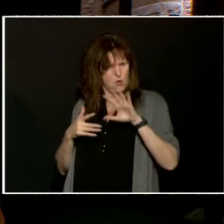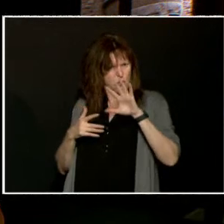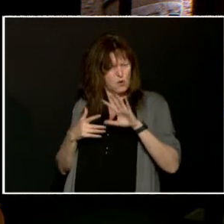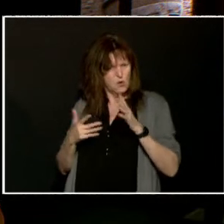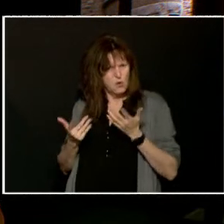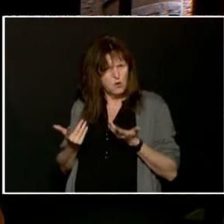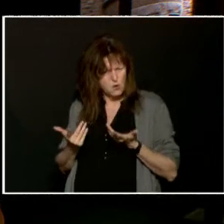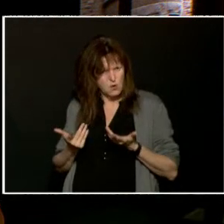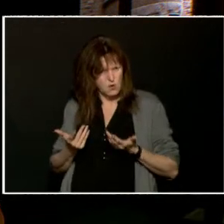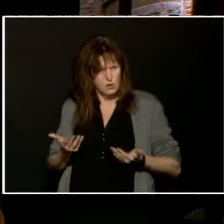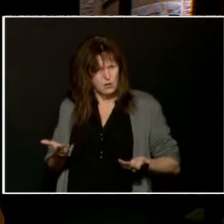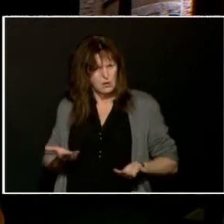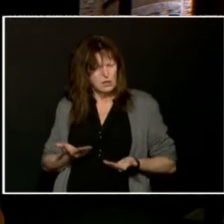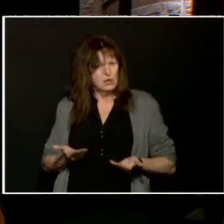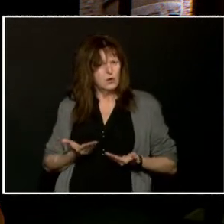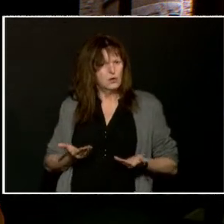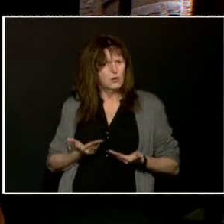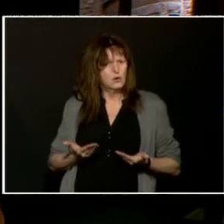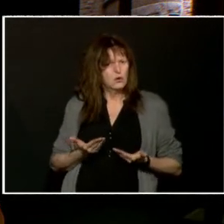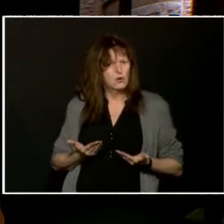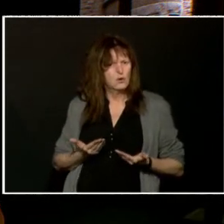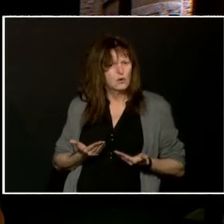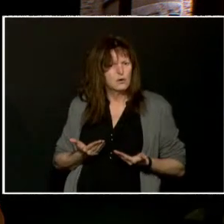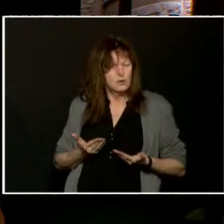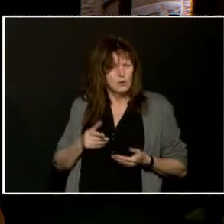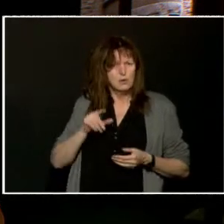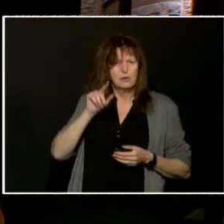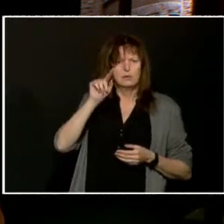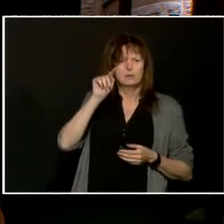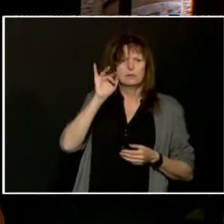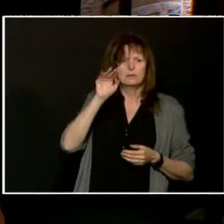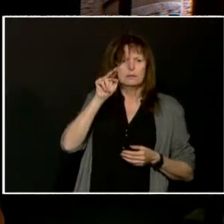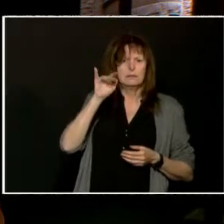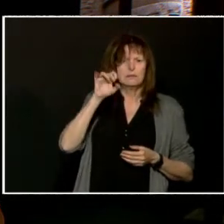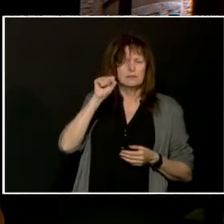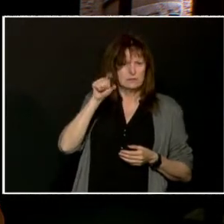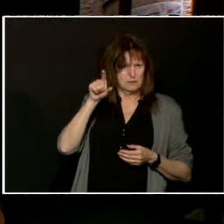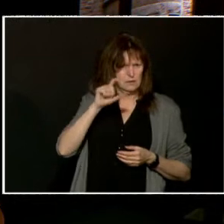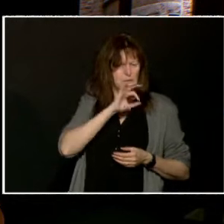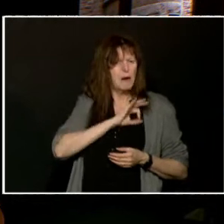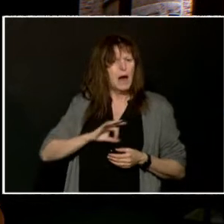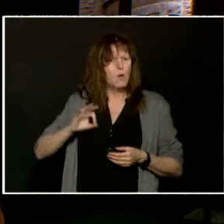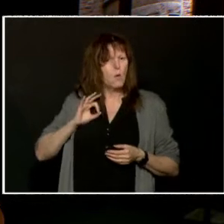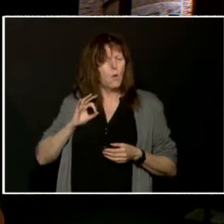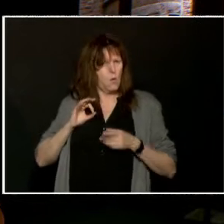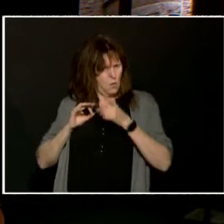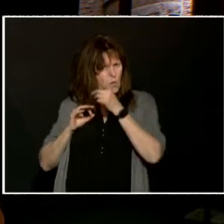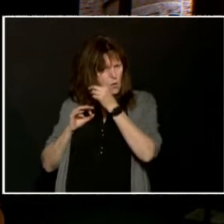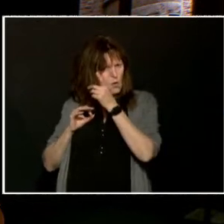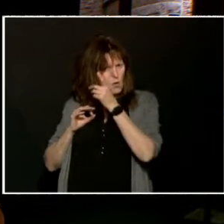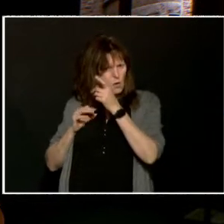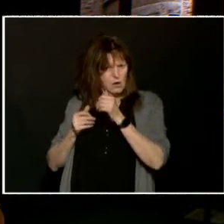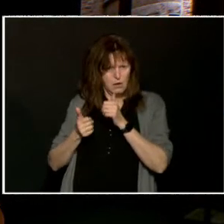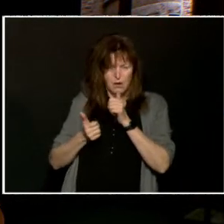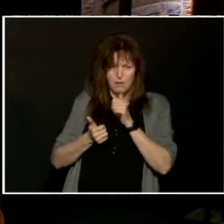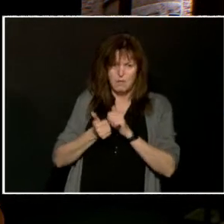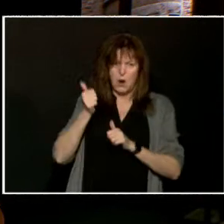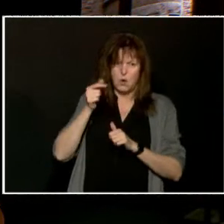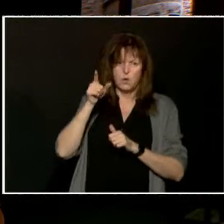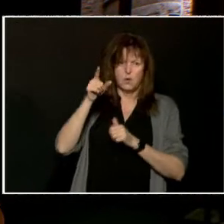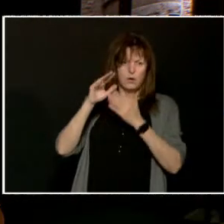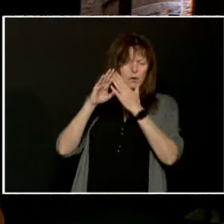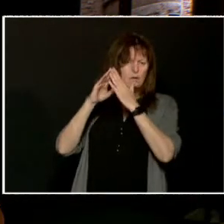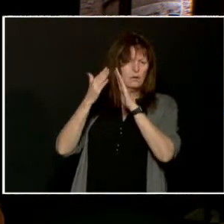meanwhile, the mayor of Timmins, which is, I believe, where most of those cases are appearing, has been asking for